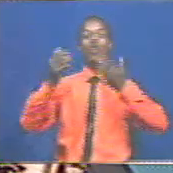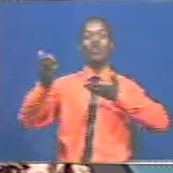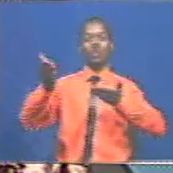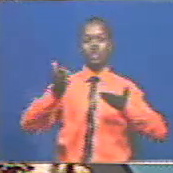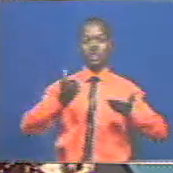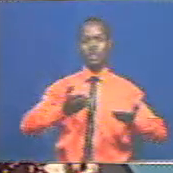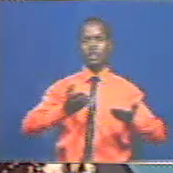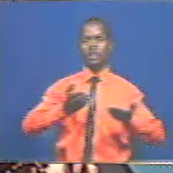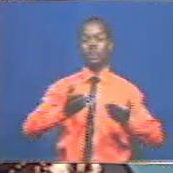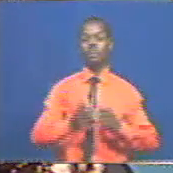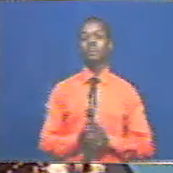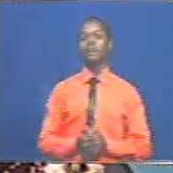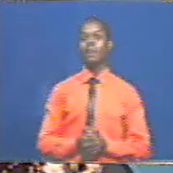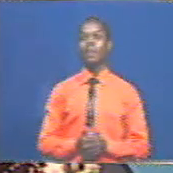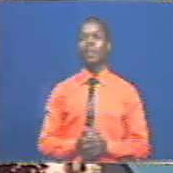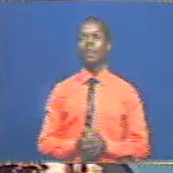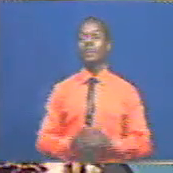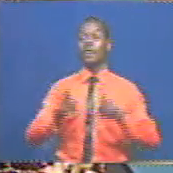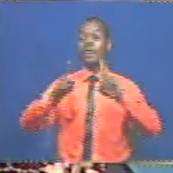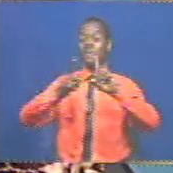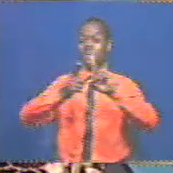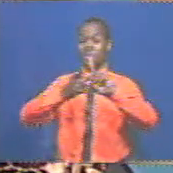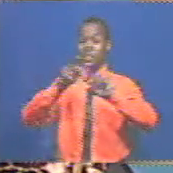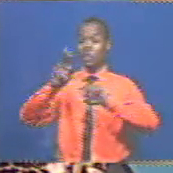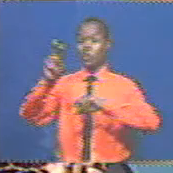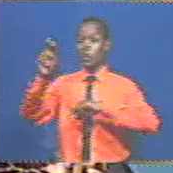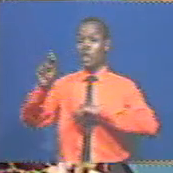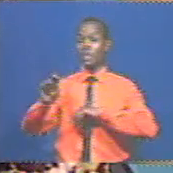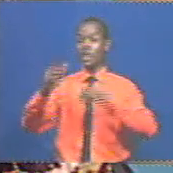the first un-habitat assembly